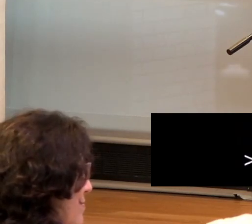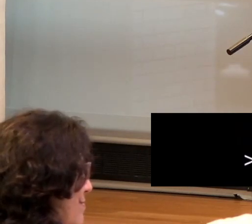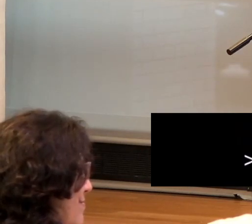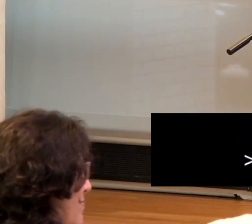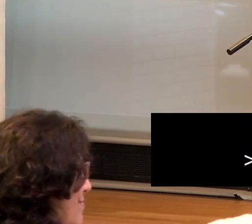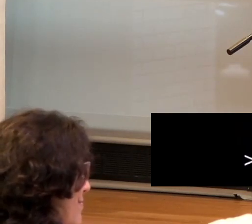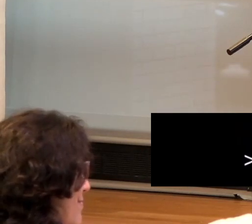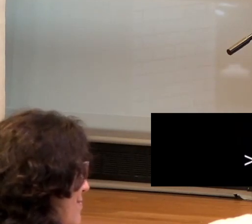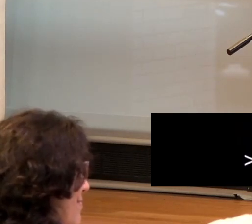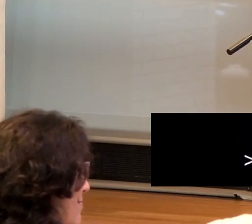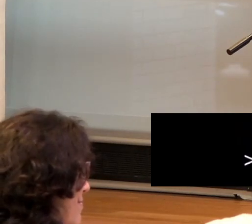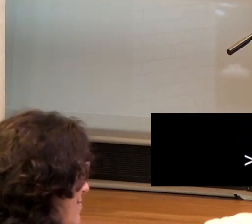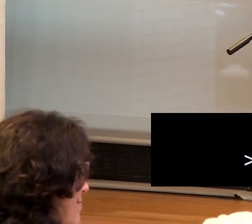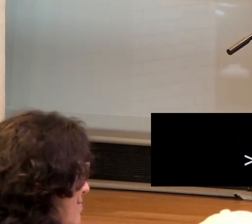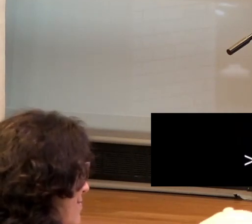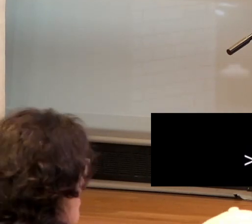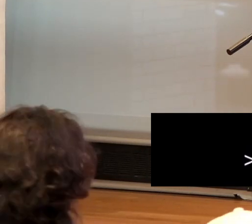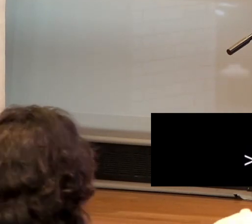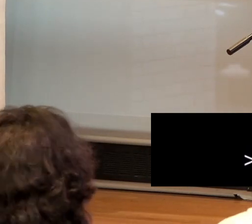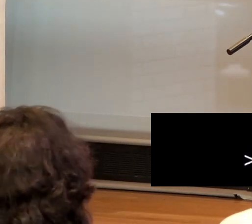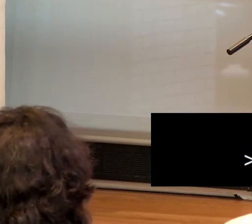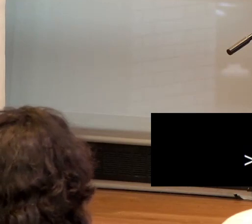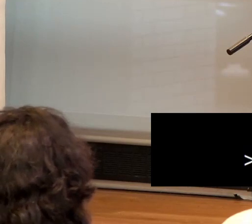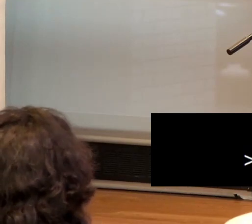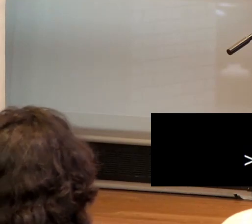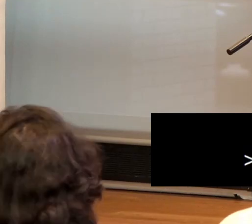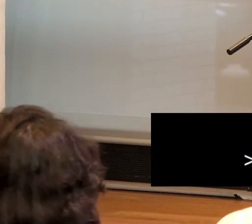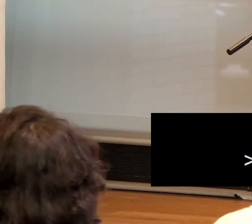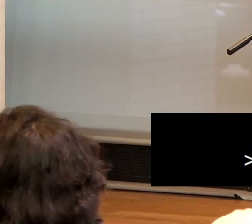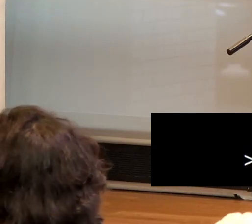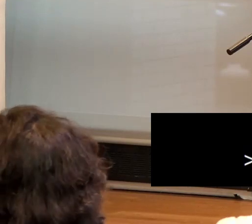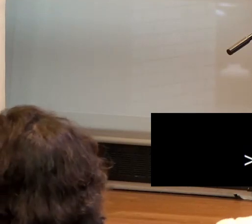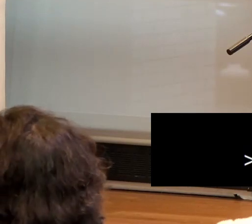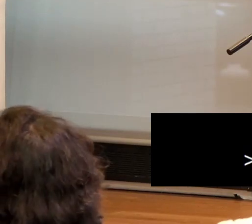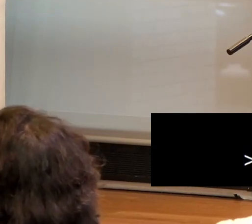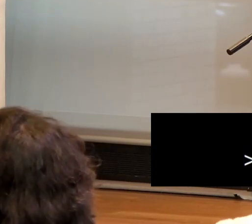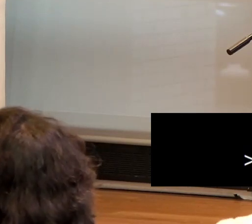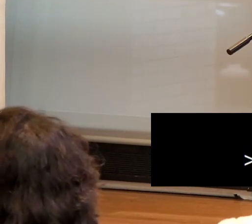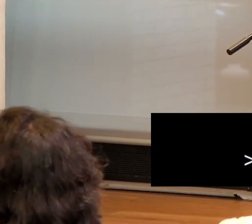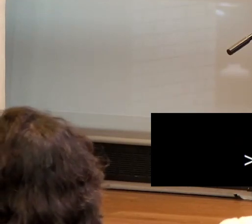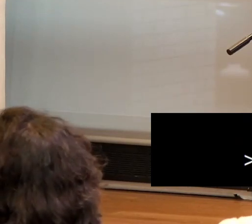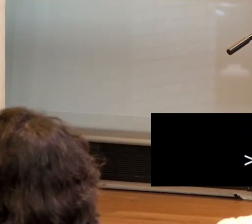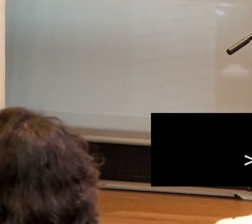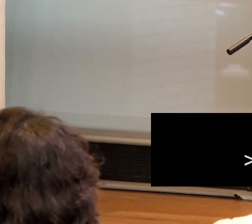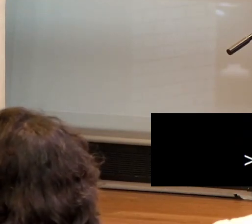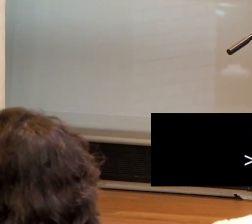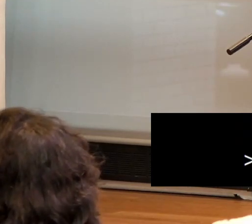want to not have anybody become late at anything. So